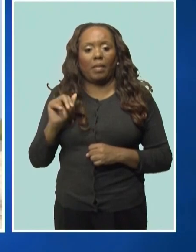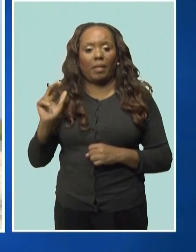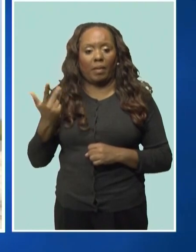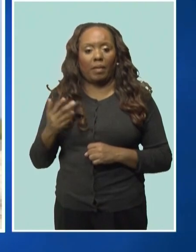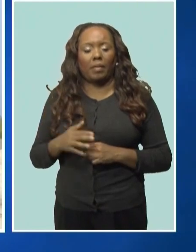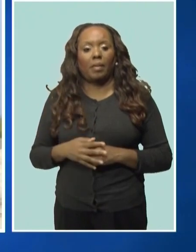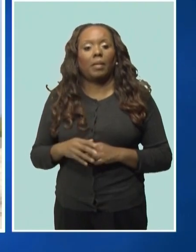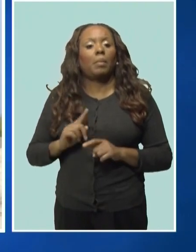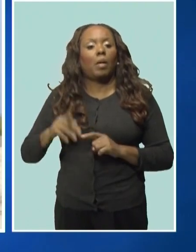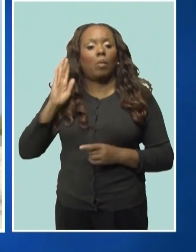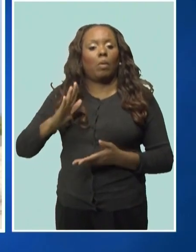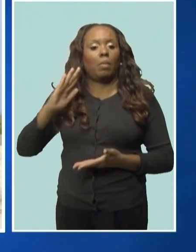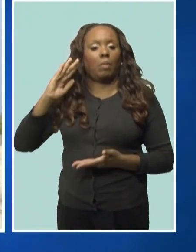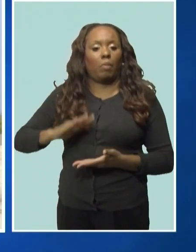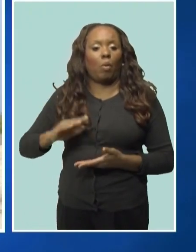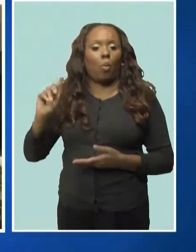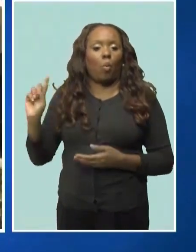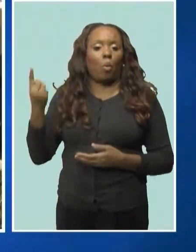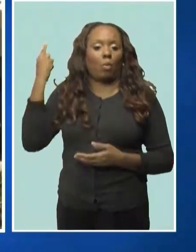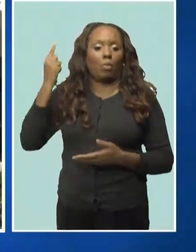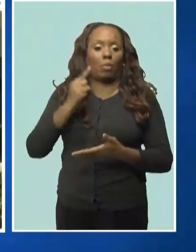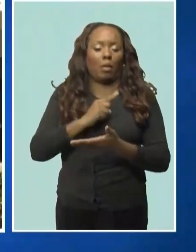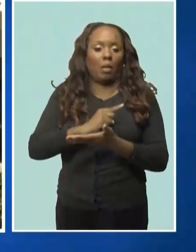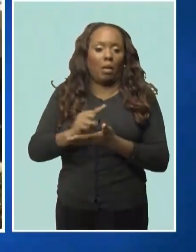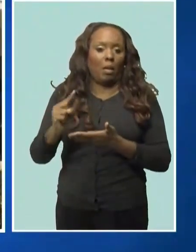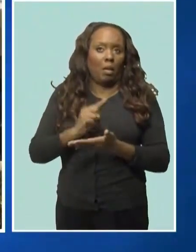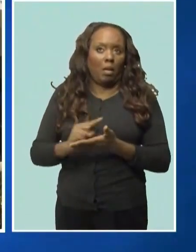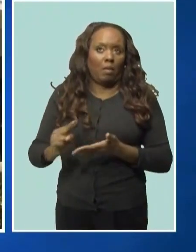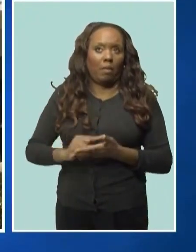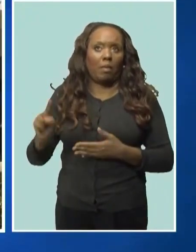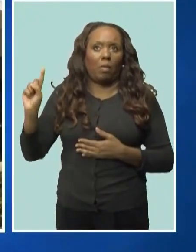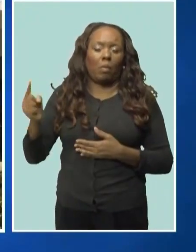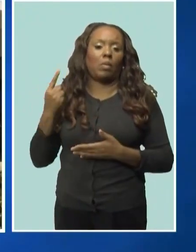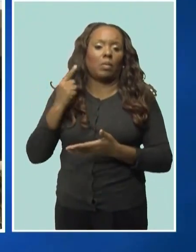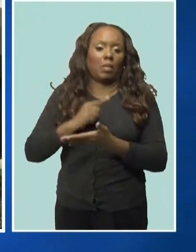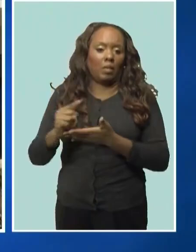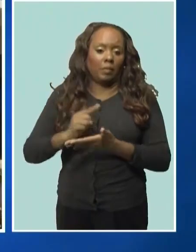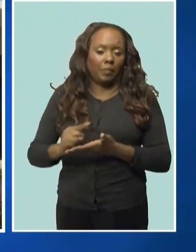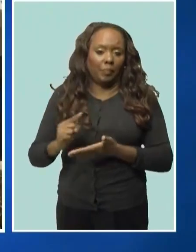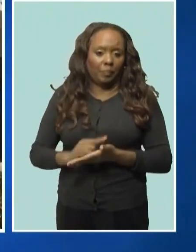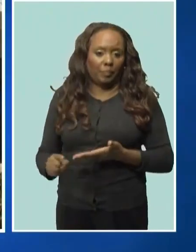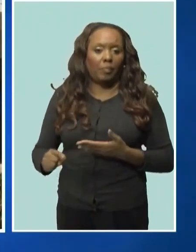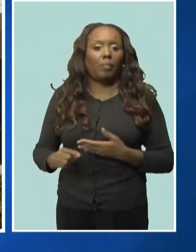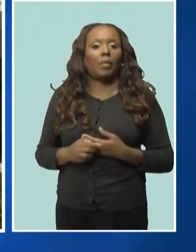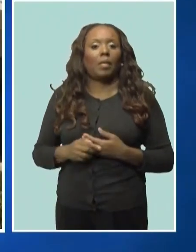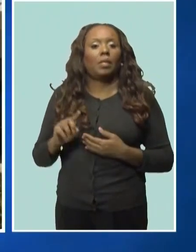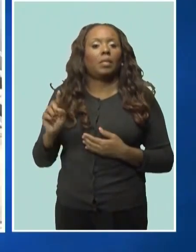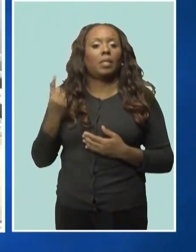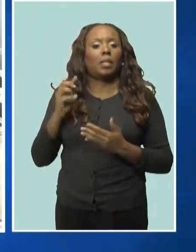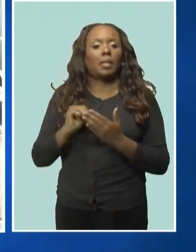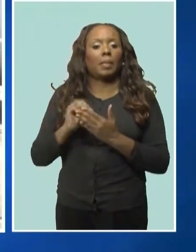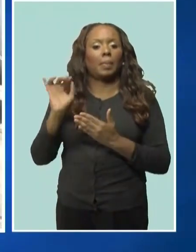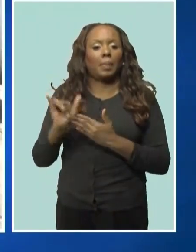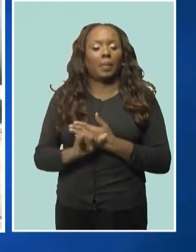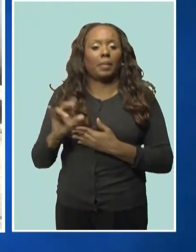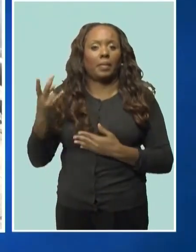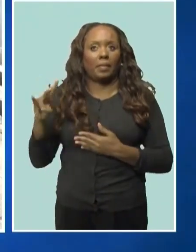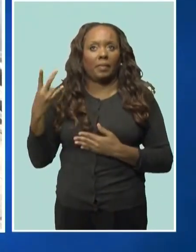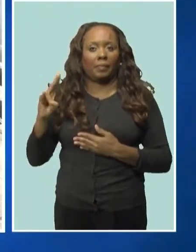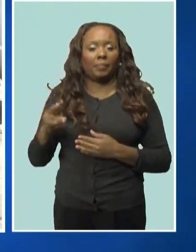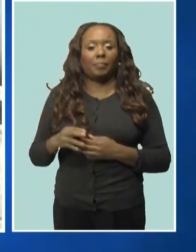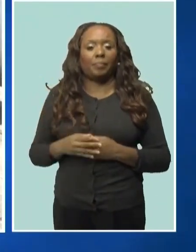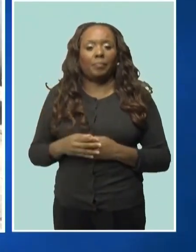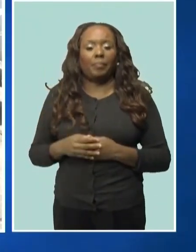initially reduced to once weekly after May the 17th. The Barbados Tourism Marketing Inc. made the announcement this afternoon in a